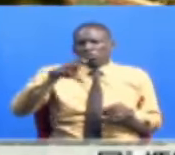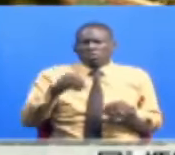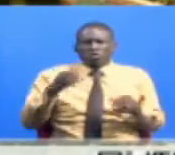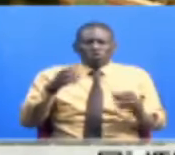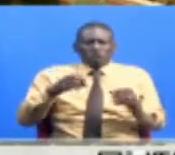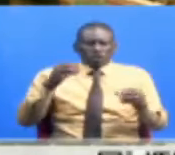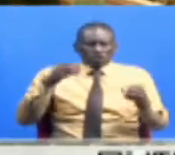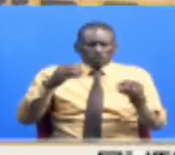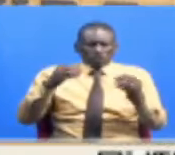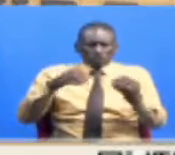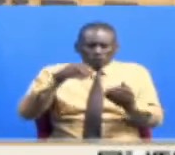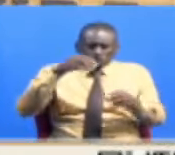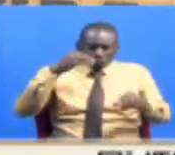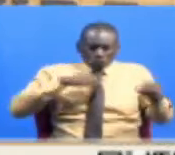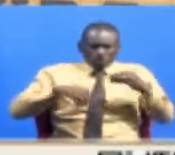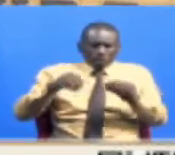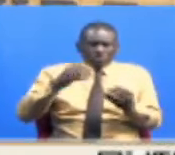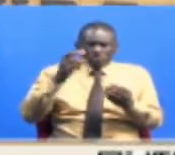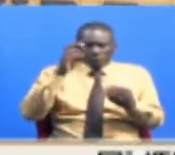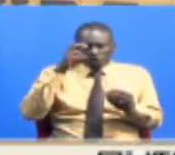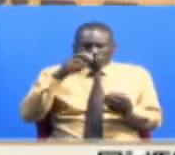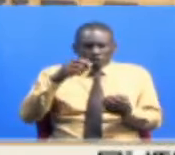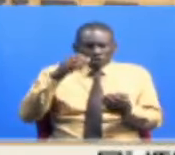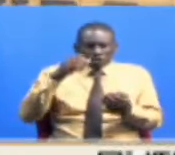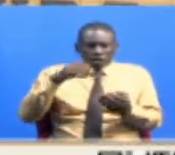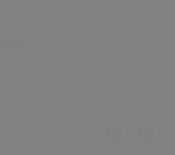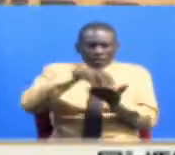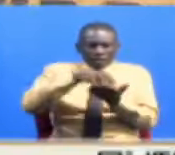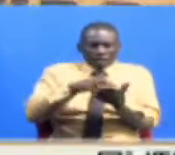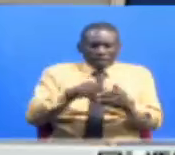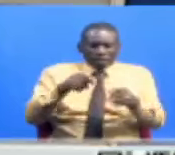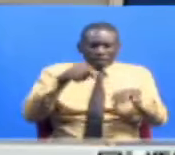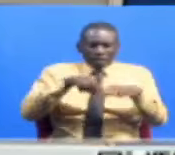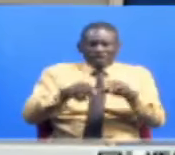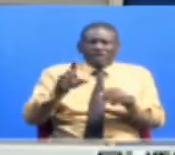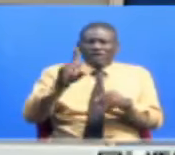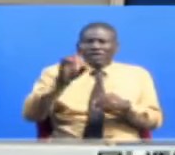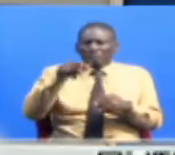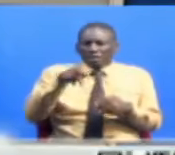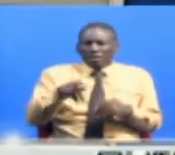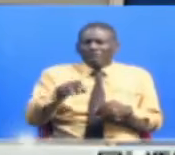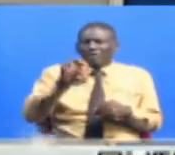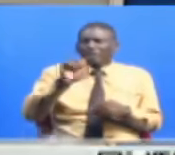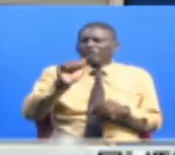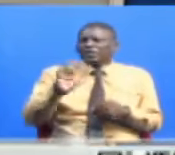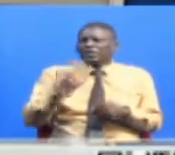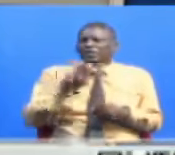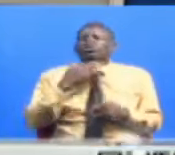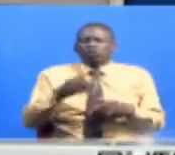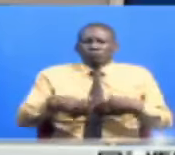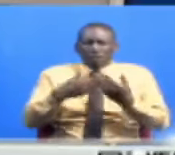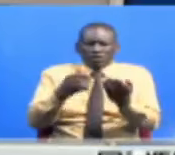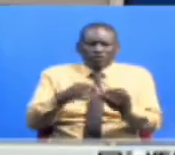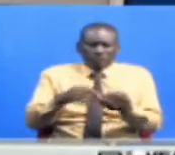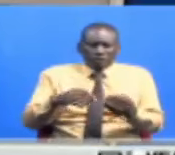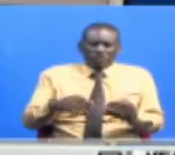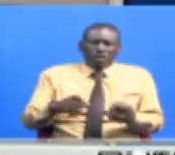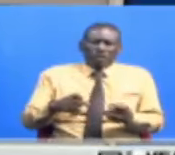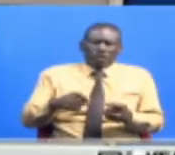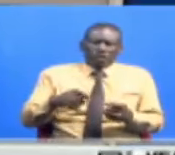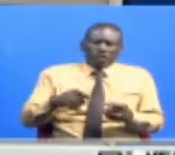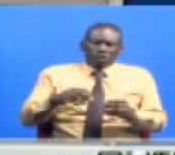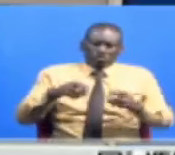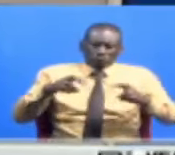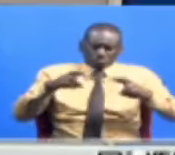of corruption suspects is the mandate of the Office of the Director of Public Prosecutions, ESCC is seeking to be granted